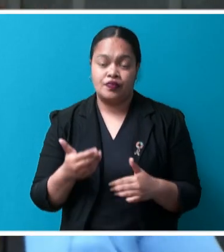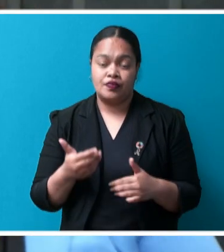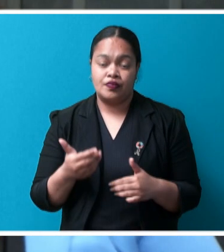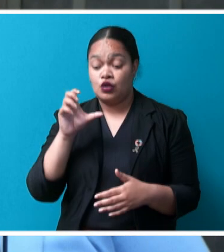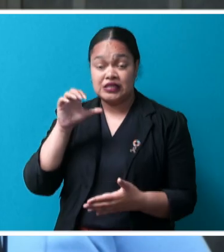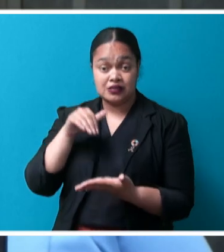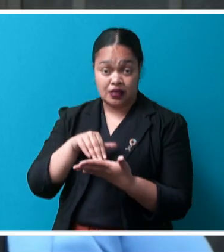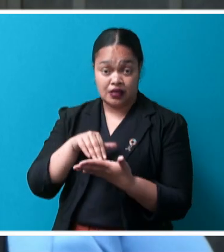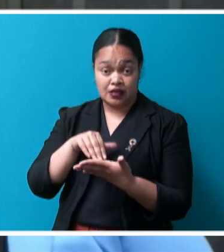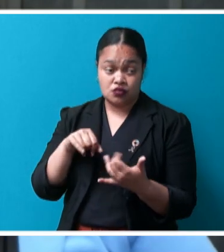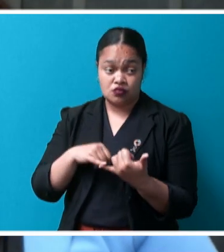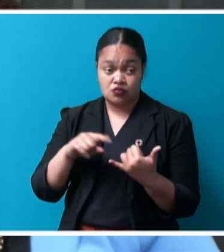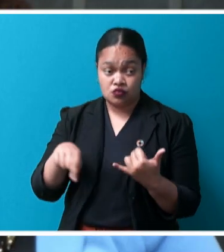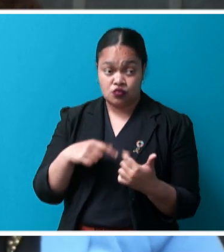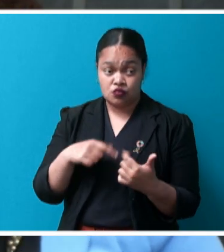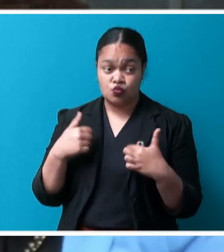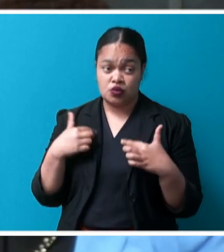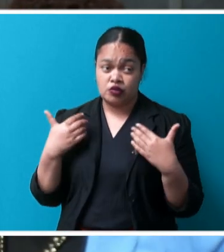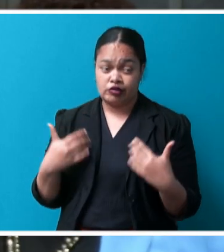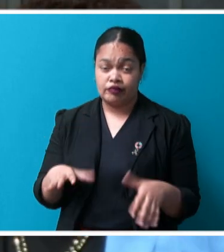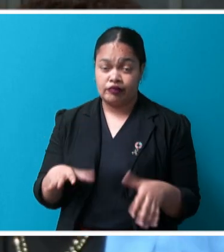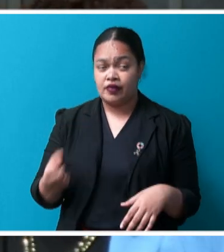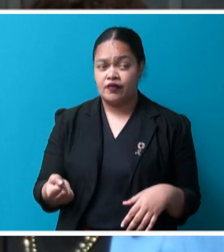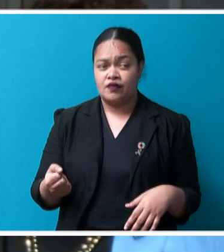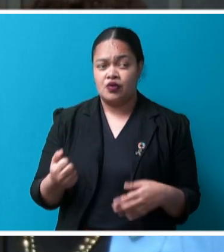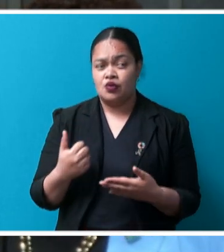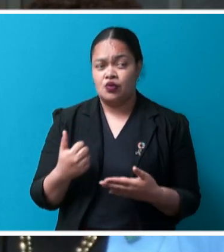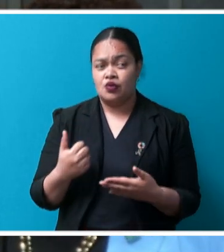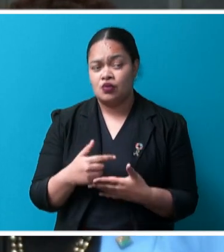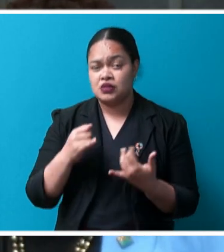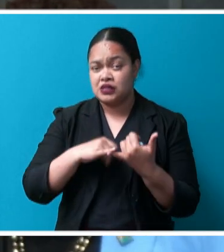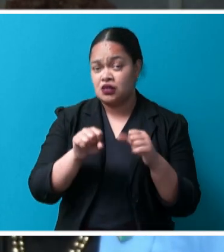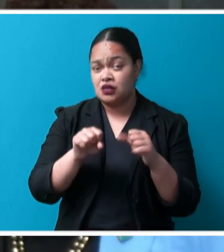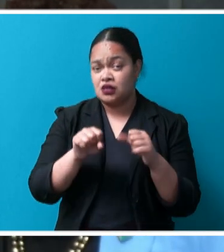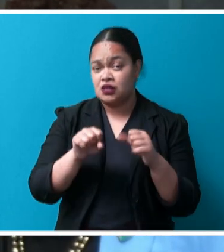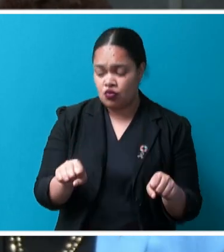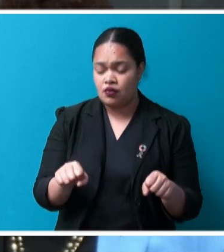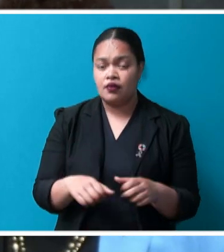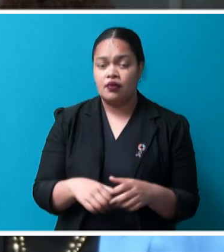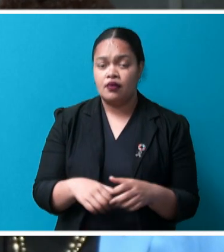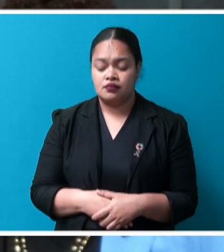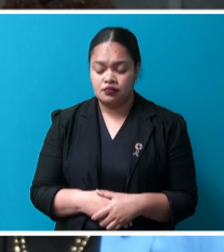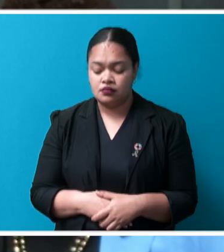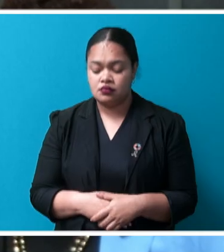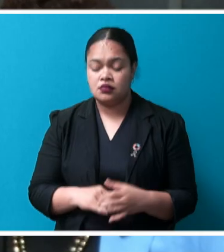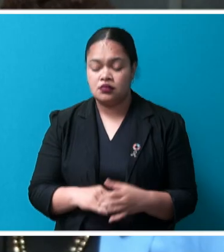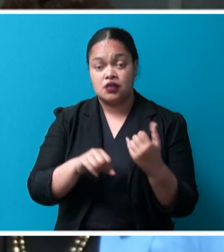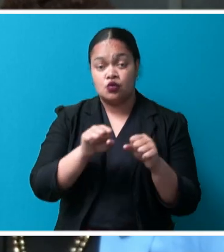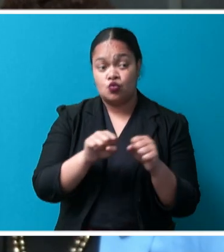Division, we have seen Ngalor Nursing Station in Serua, in the Serua